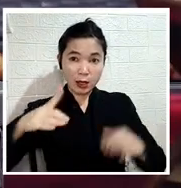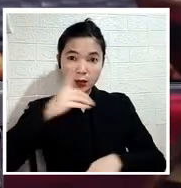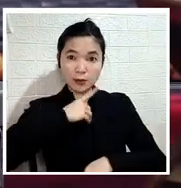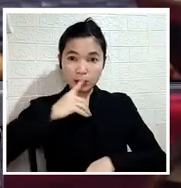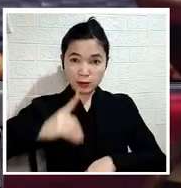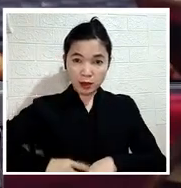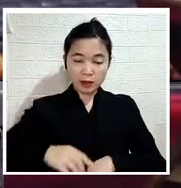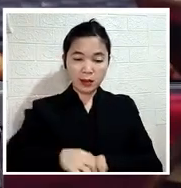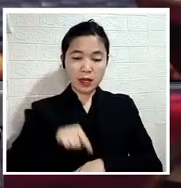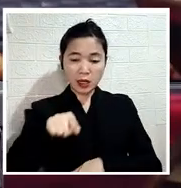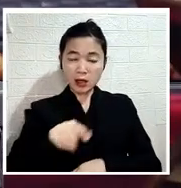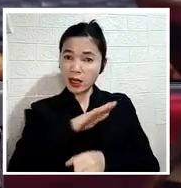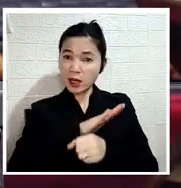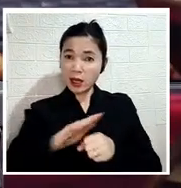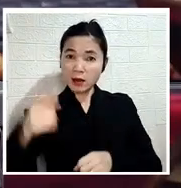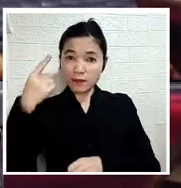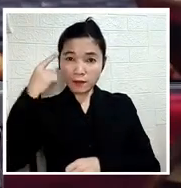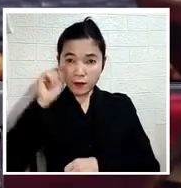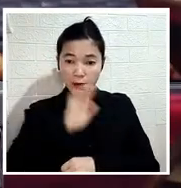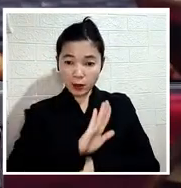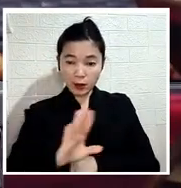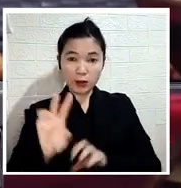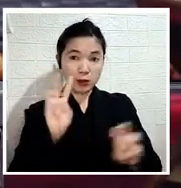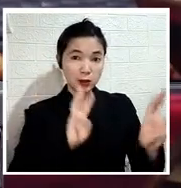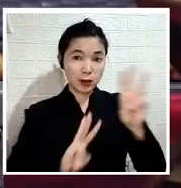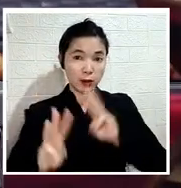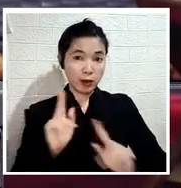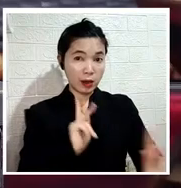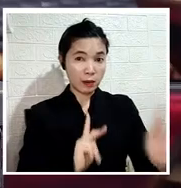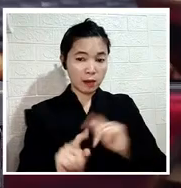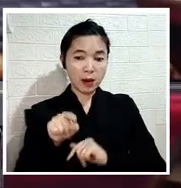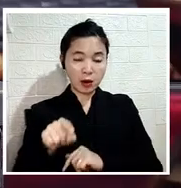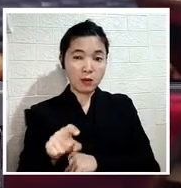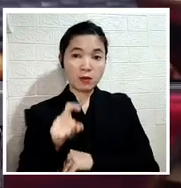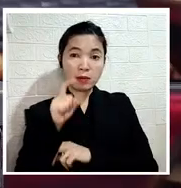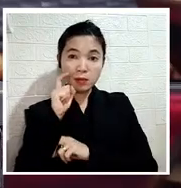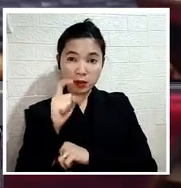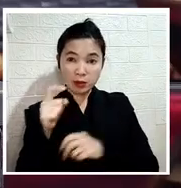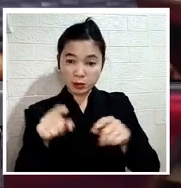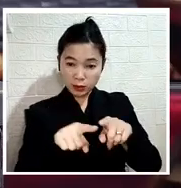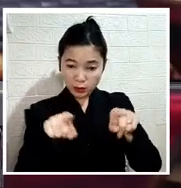to weary people? Must you also weary my God?